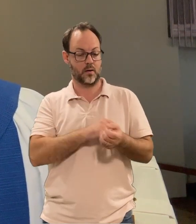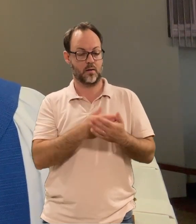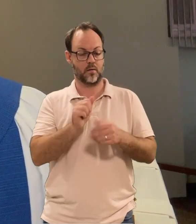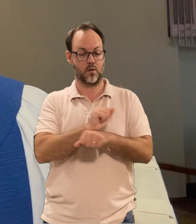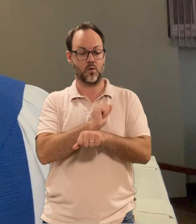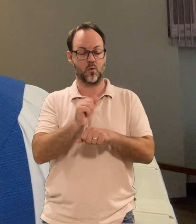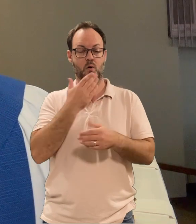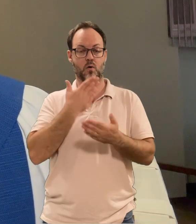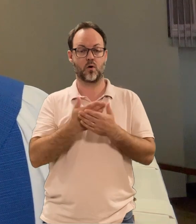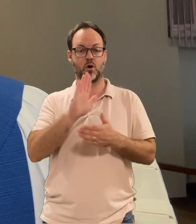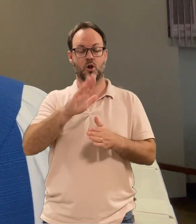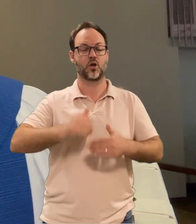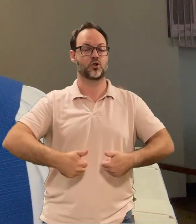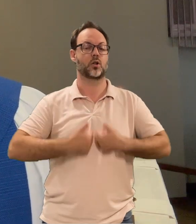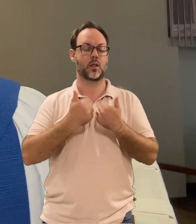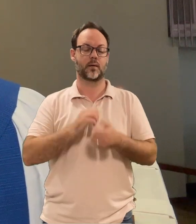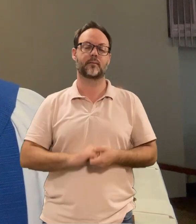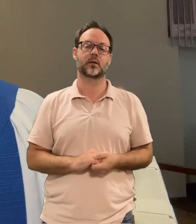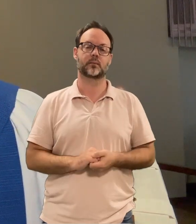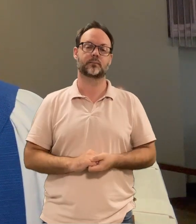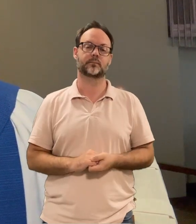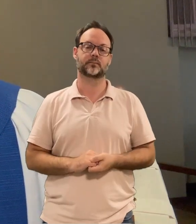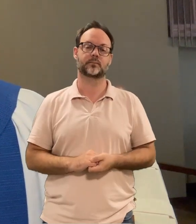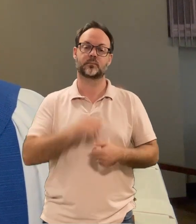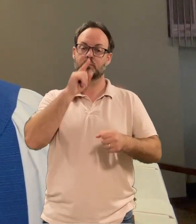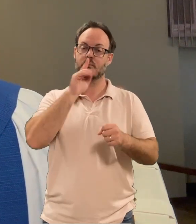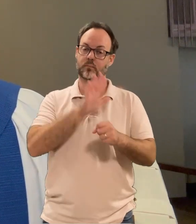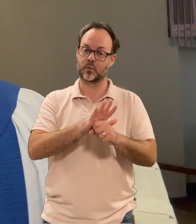He promises to make everything work for good in your life.